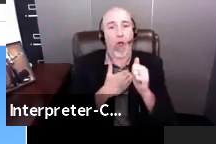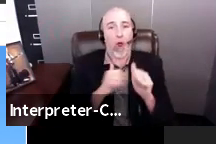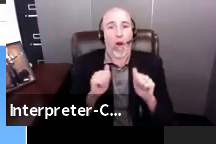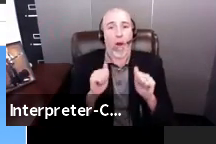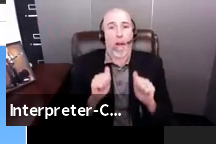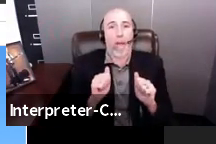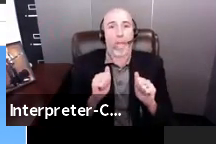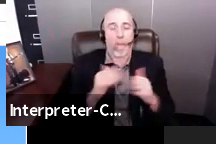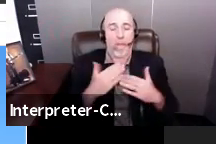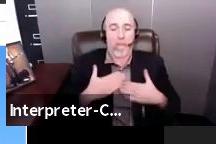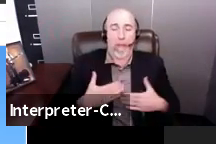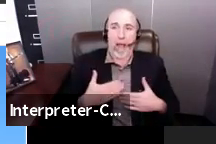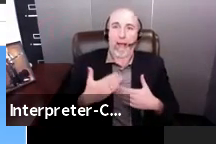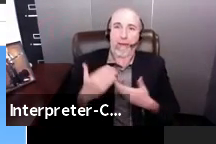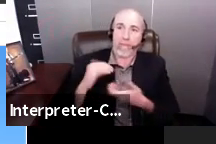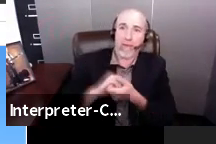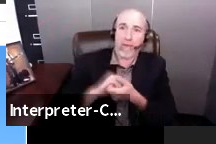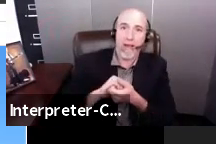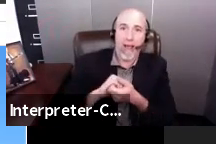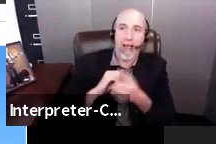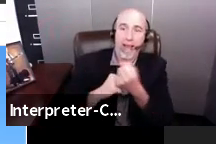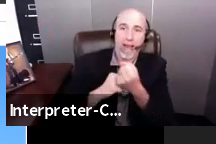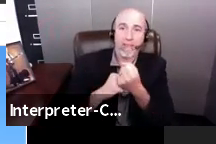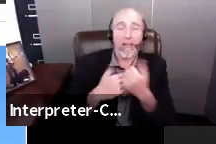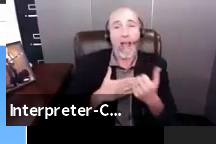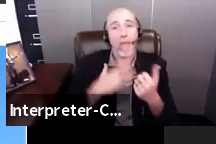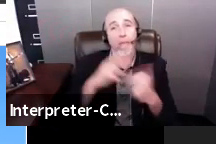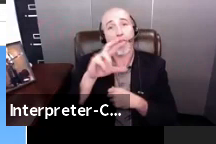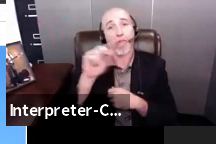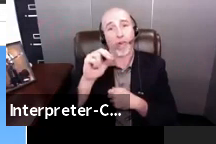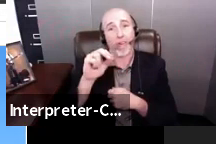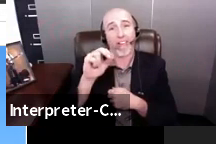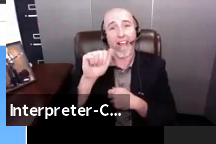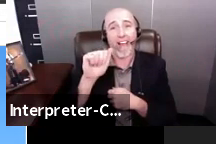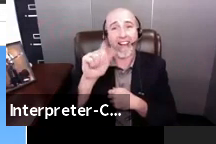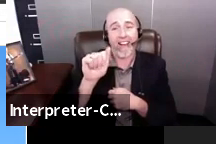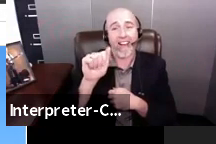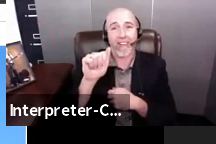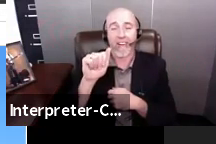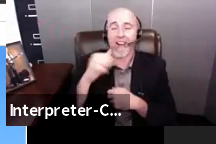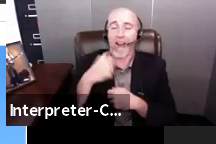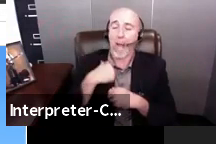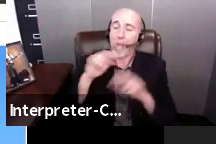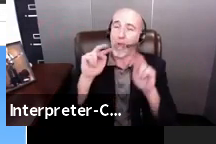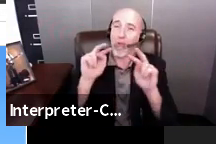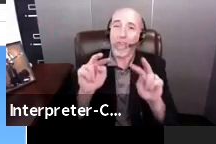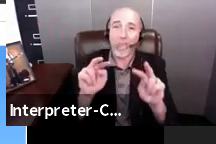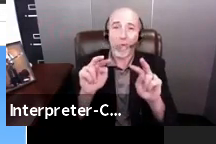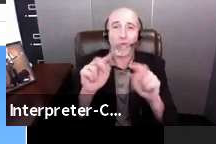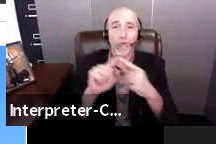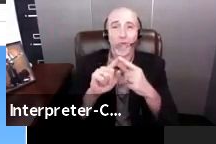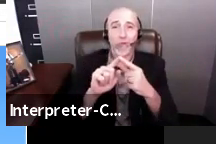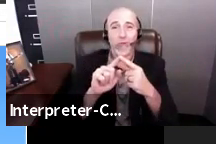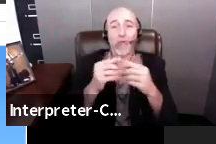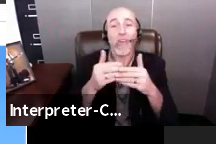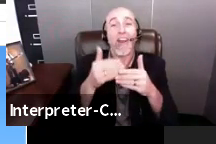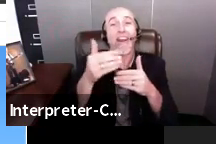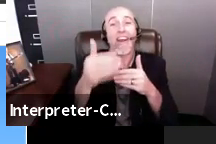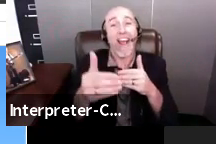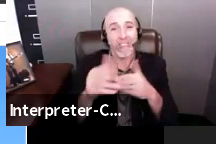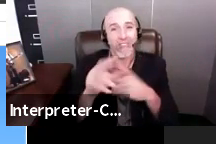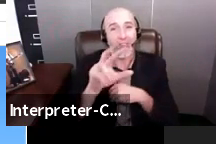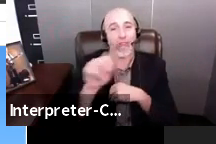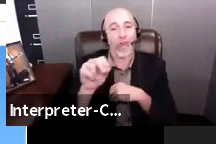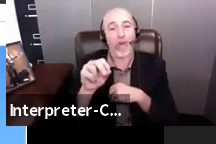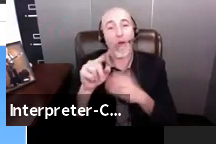allies. Happy 30th ADA. Looking so forward to all the next 30 has to